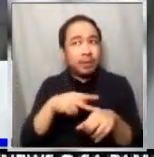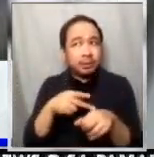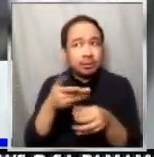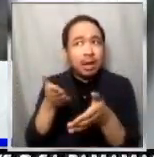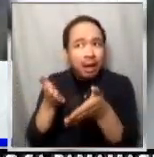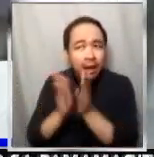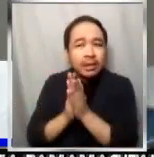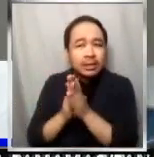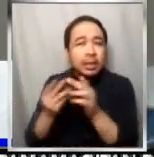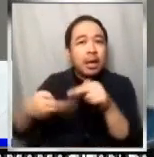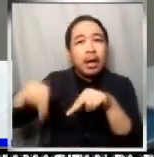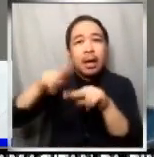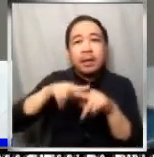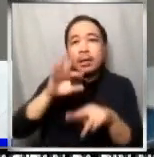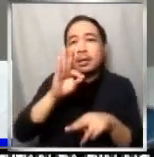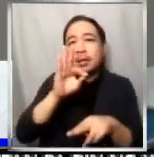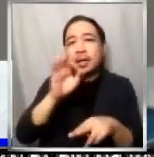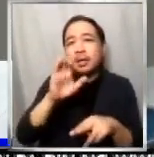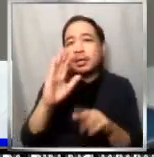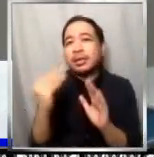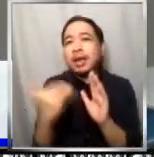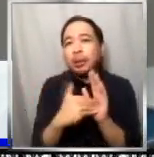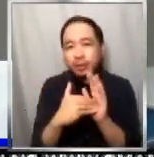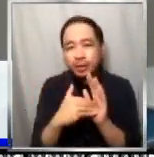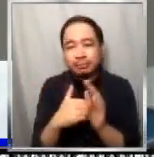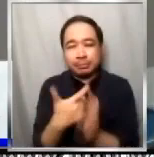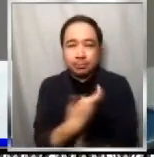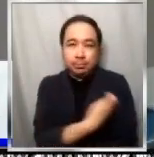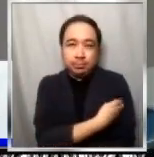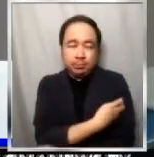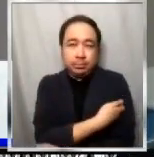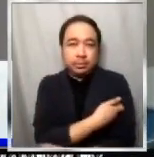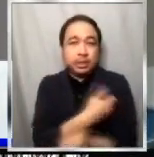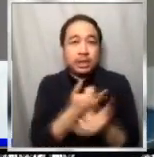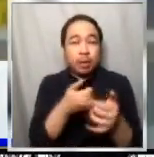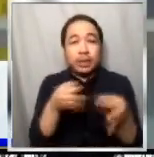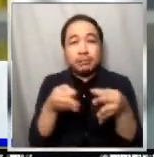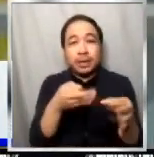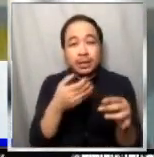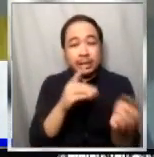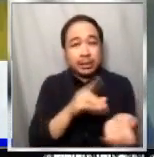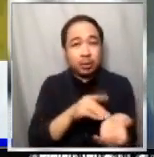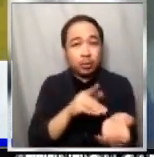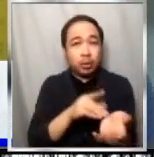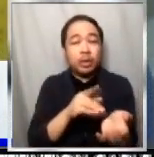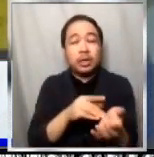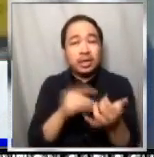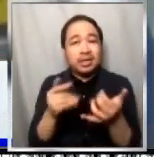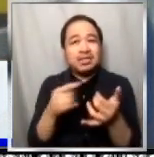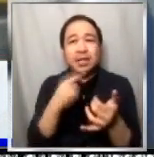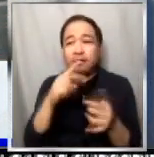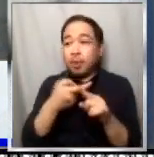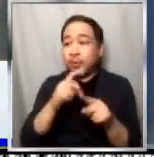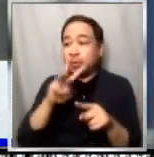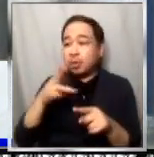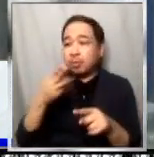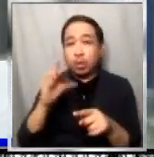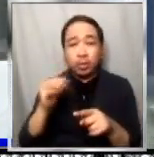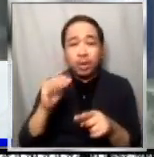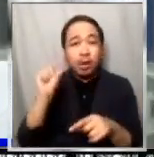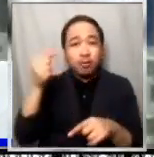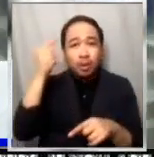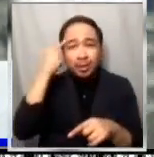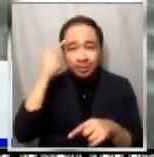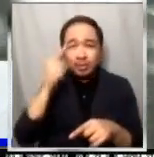900,000 doses. Paglilinaw ni Dr. Rabindra Abeyasingha ng WHO, hindi naman nahuli ang gobyerno sa pagsusumite